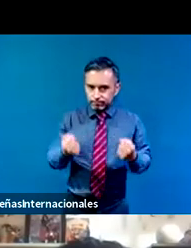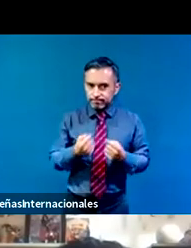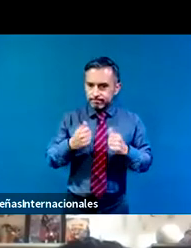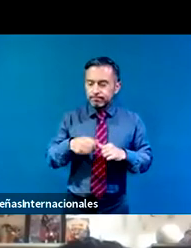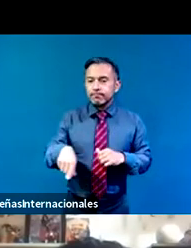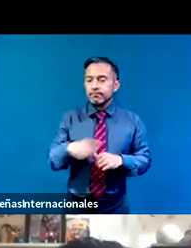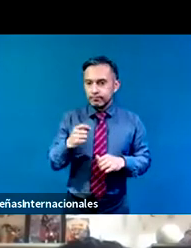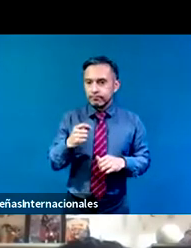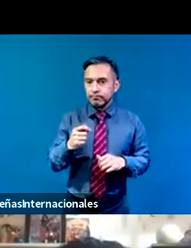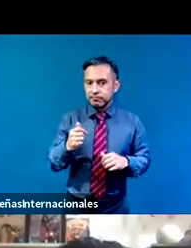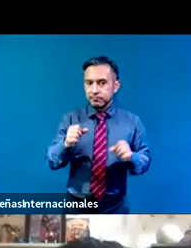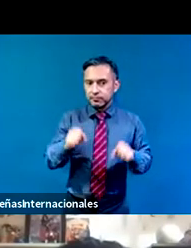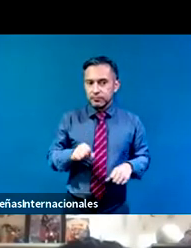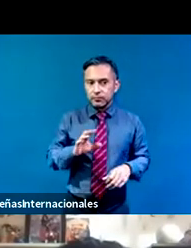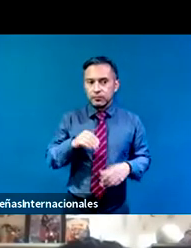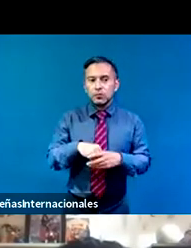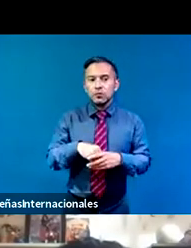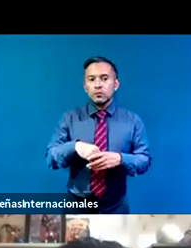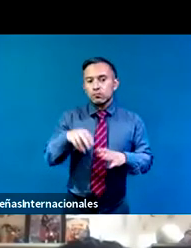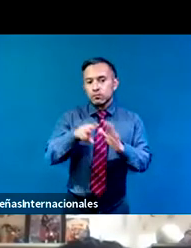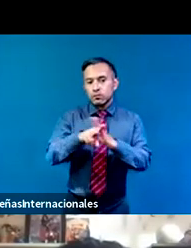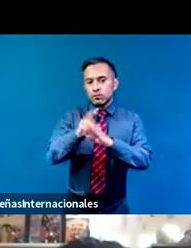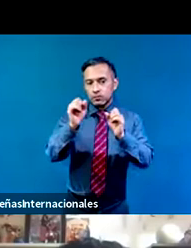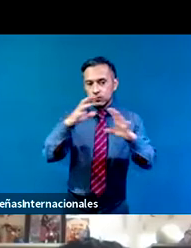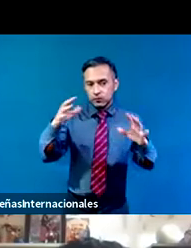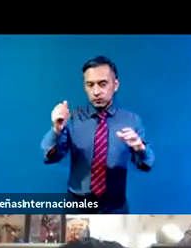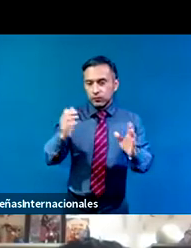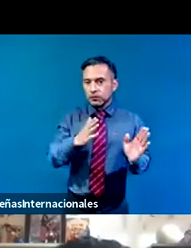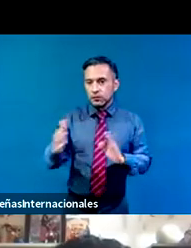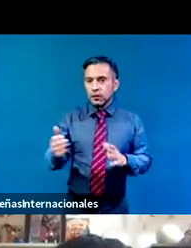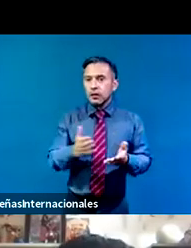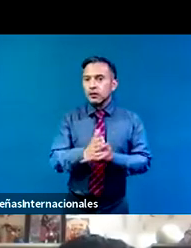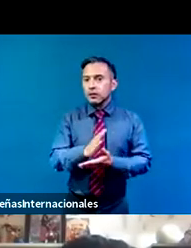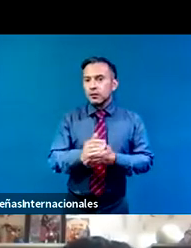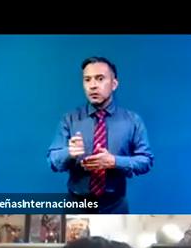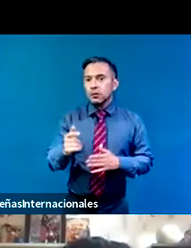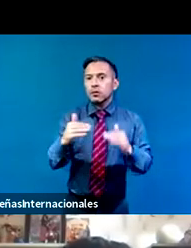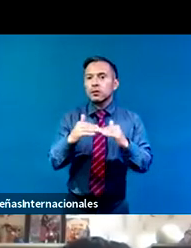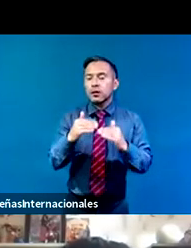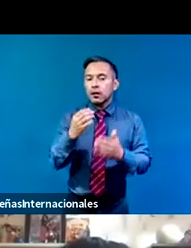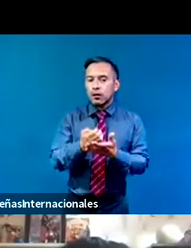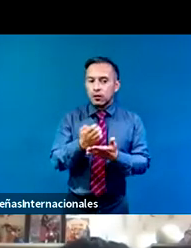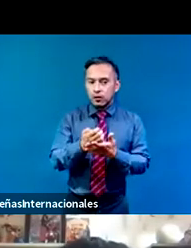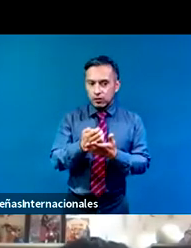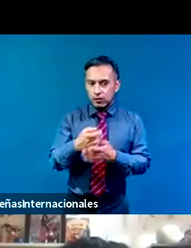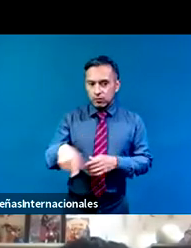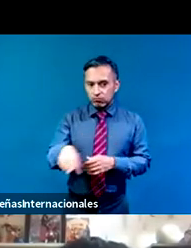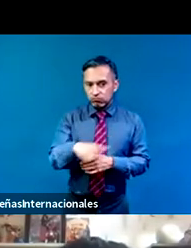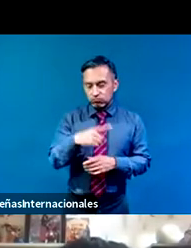economic justice and rights and to think about what a regional and or a local